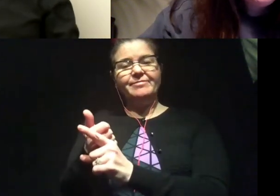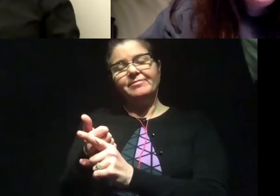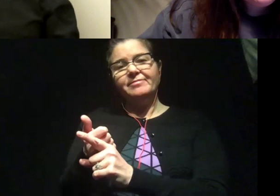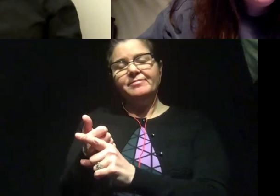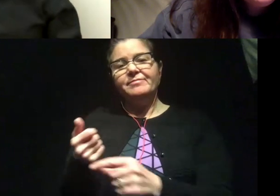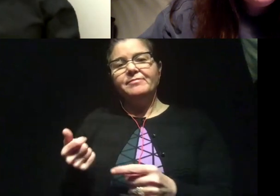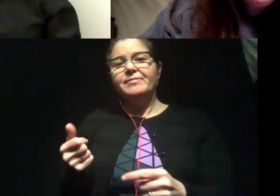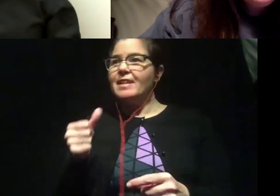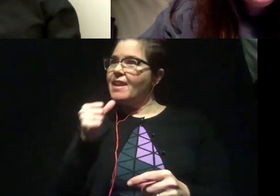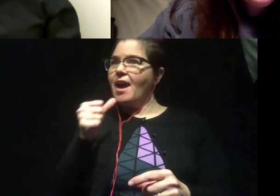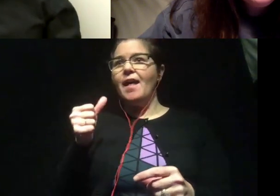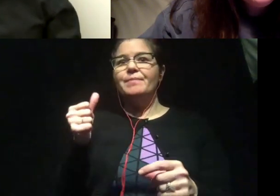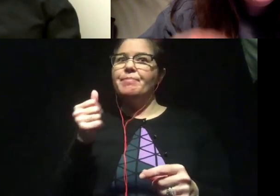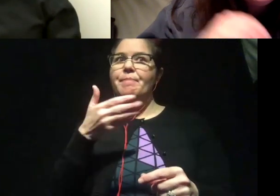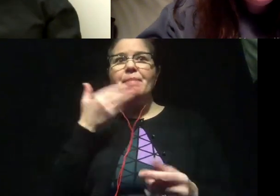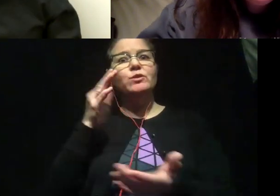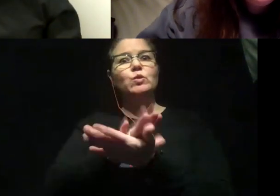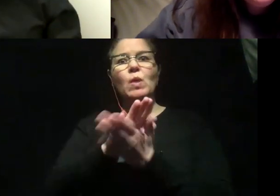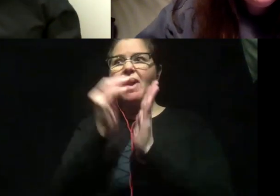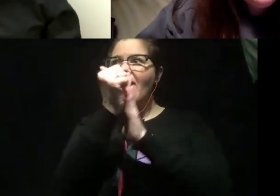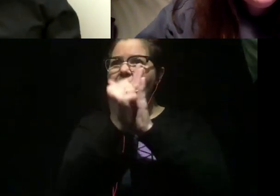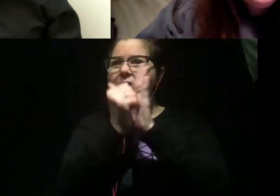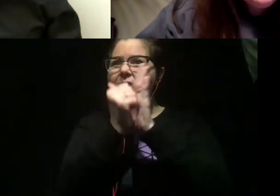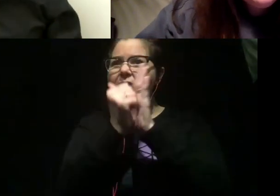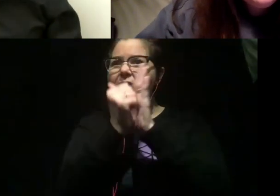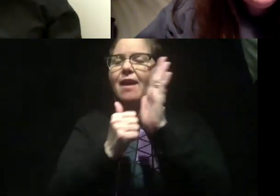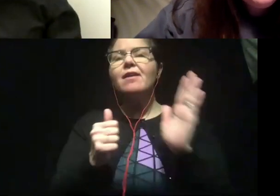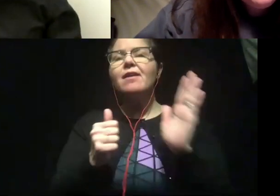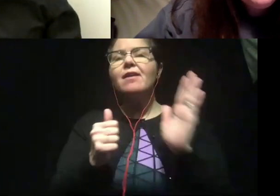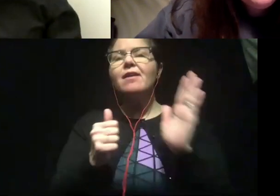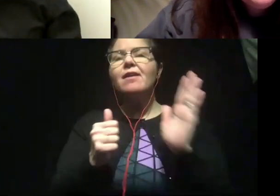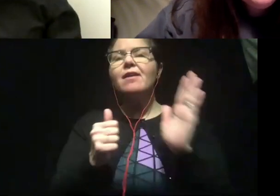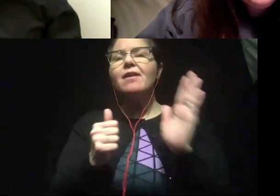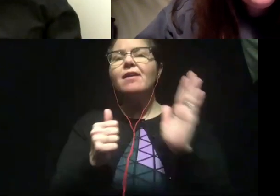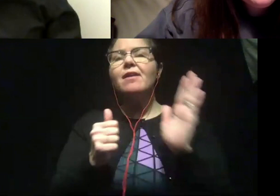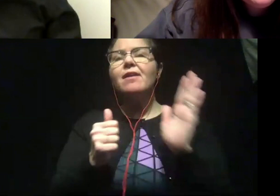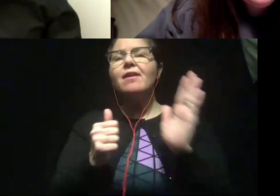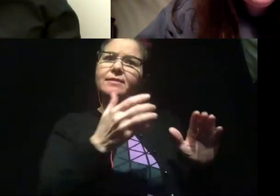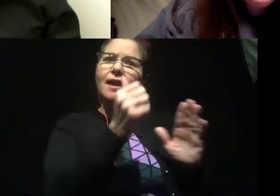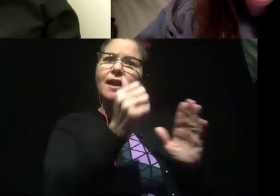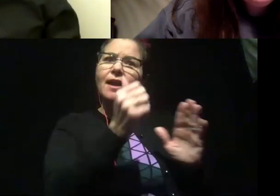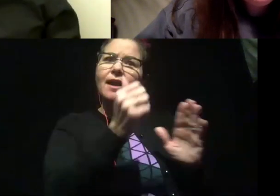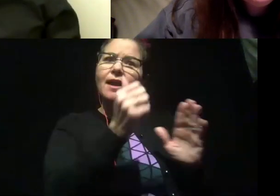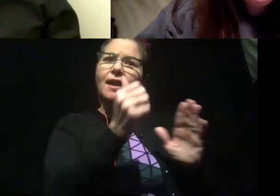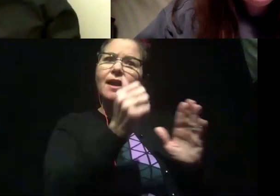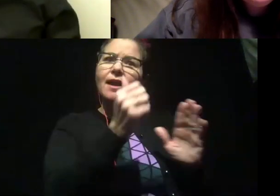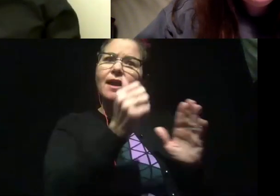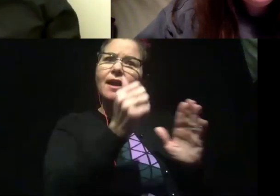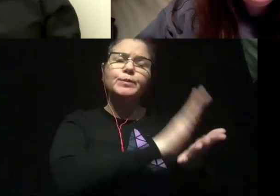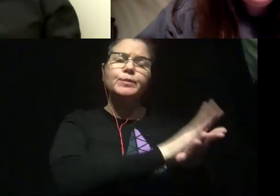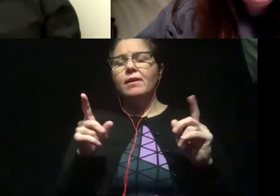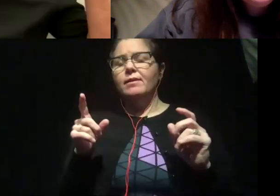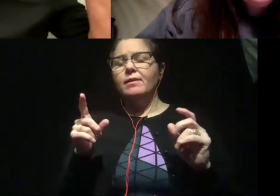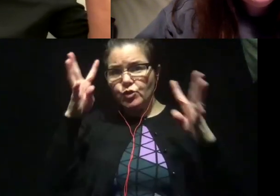like did great in school and got straight A's. There are a lot of great scientists that got straight A's, all through school and stuff. But